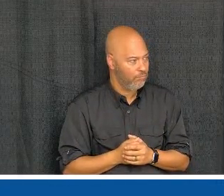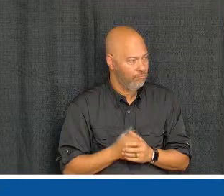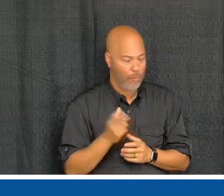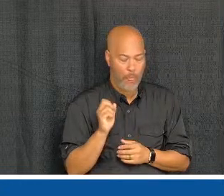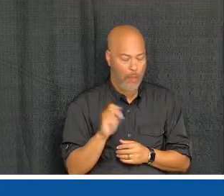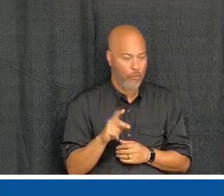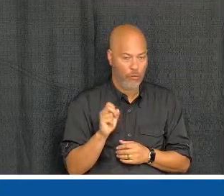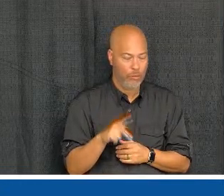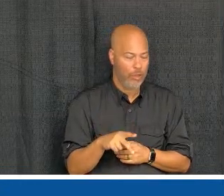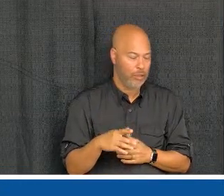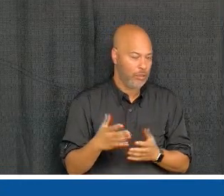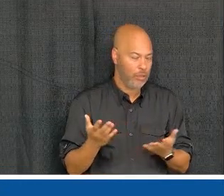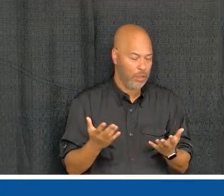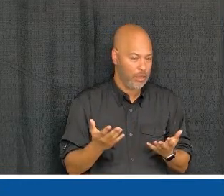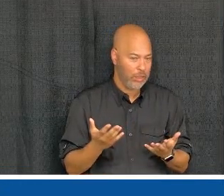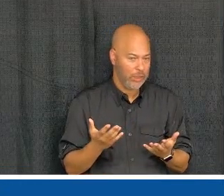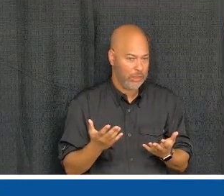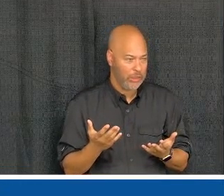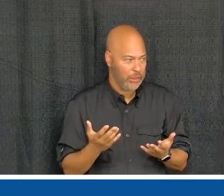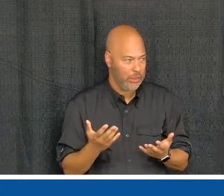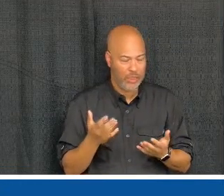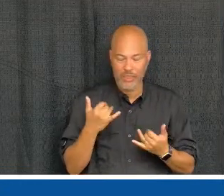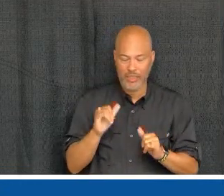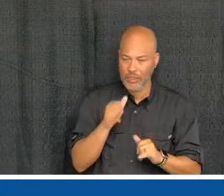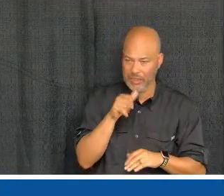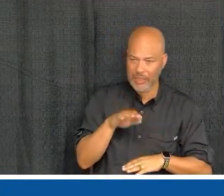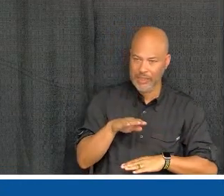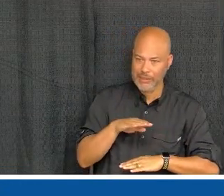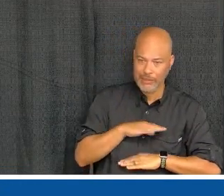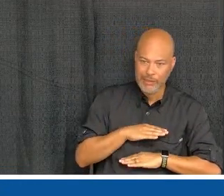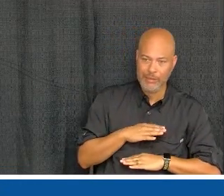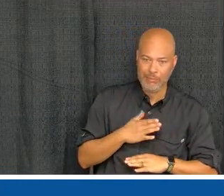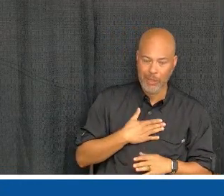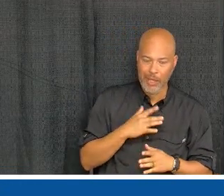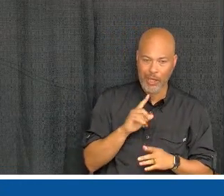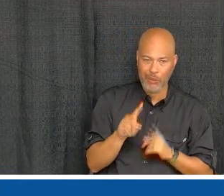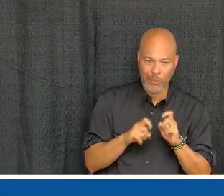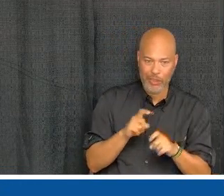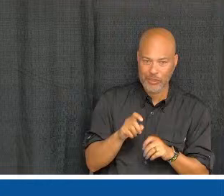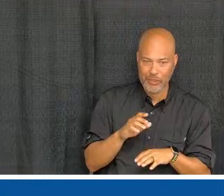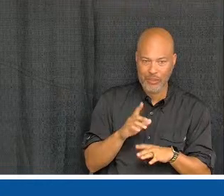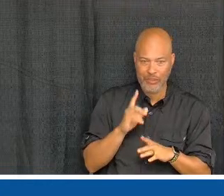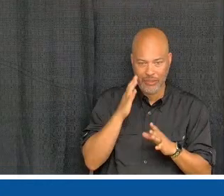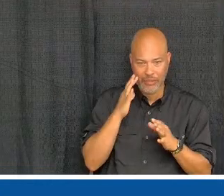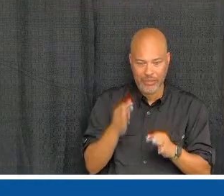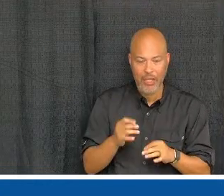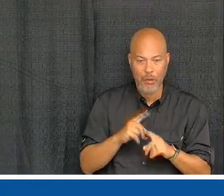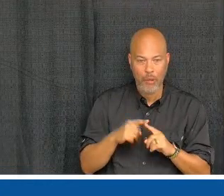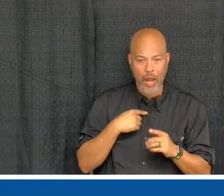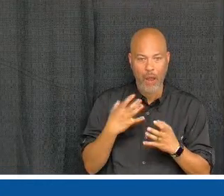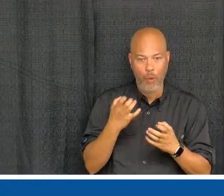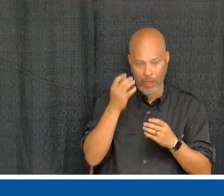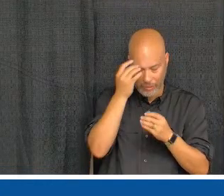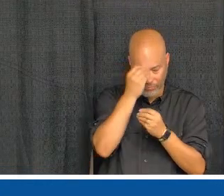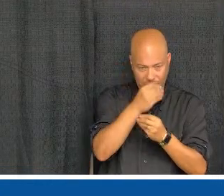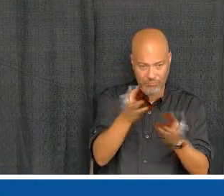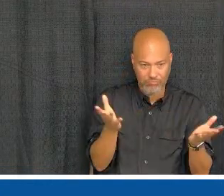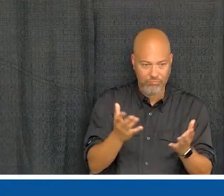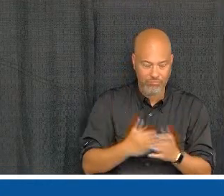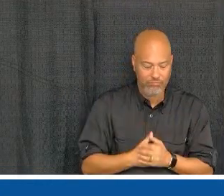Okay, that still doesn't lean me for sure one way or another on it, but I did want to get that